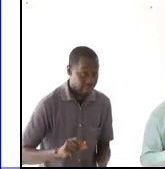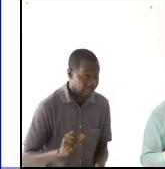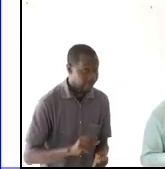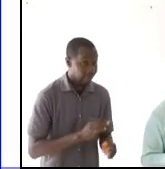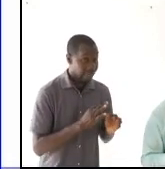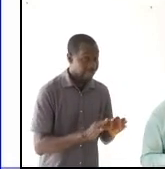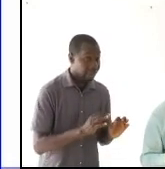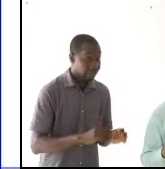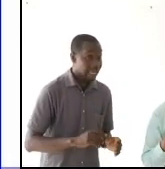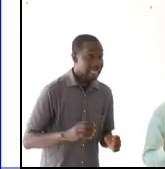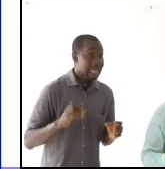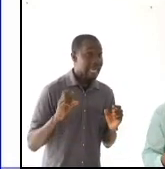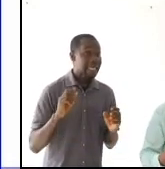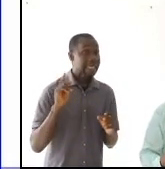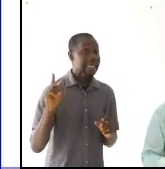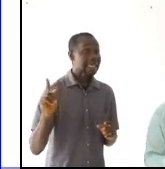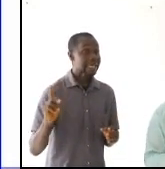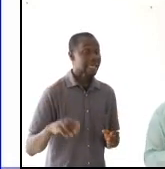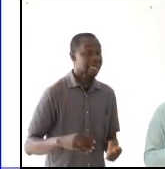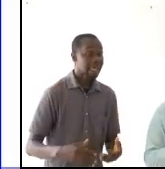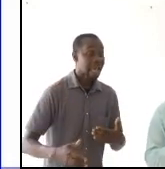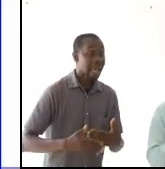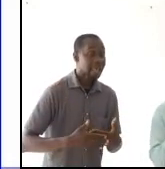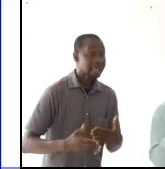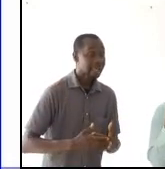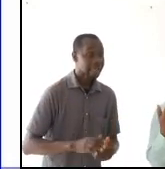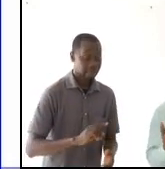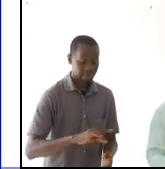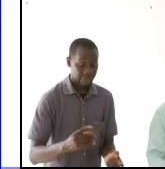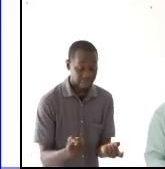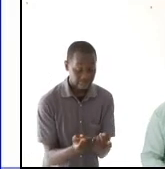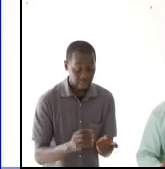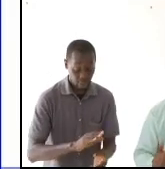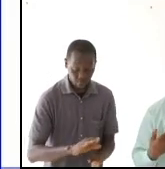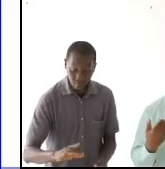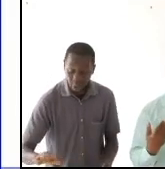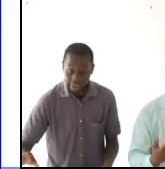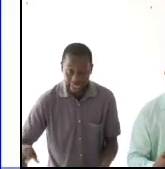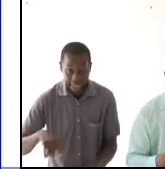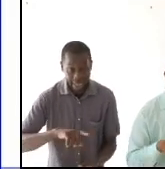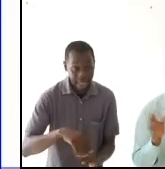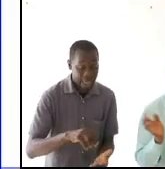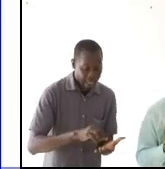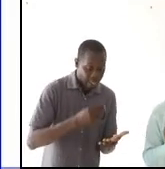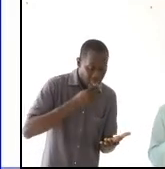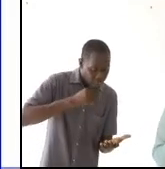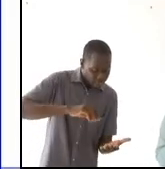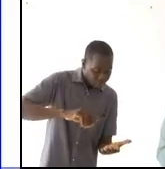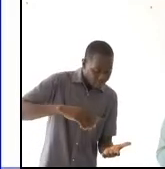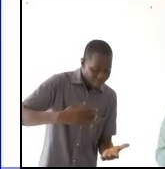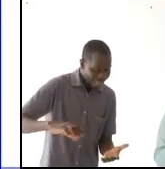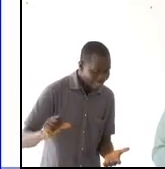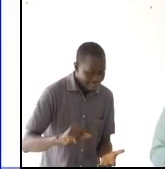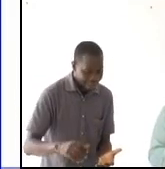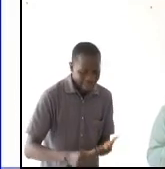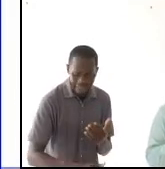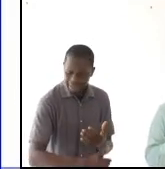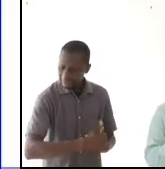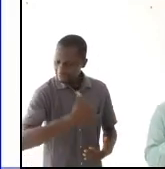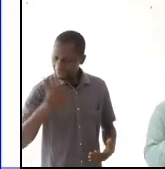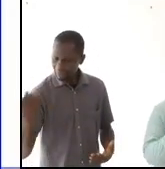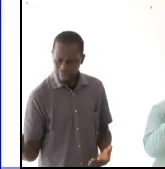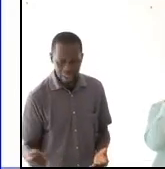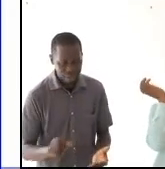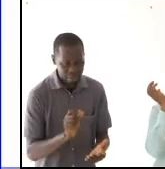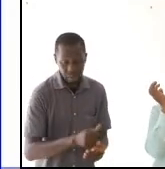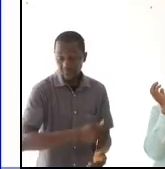blood is filtered, and the excess material, together with water and the salt and any waste, they are taken through that tube